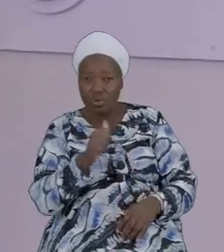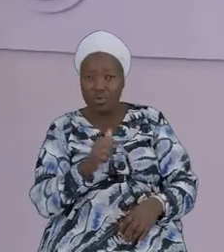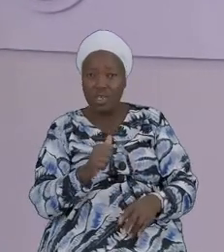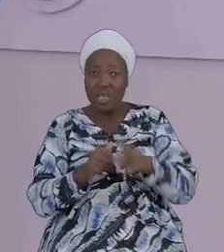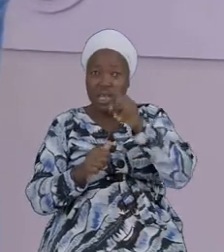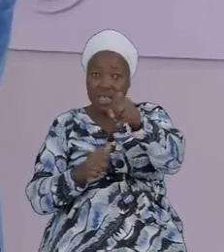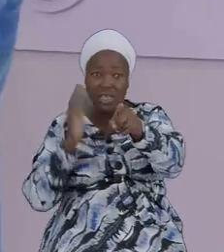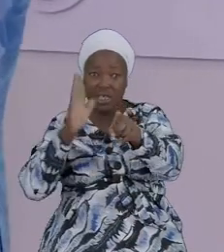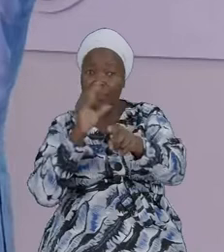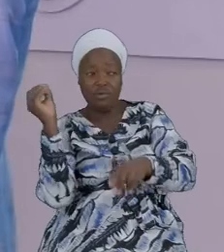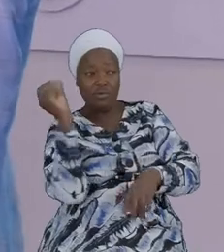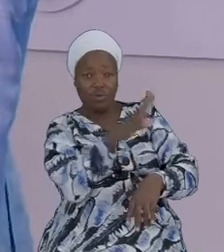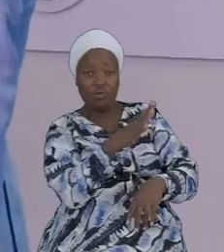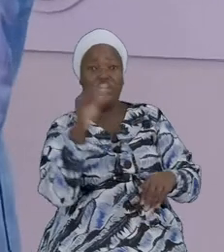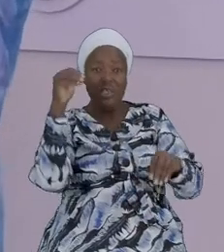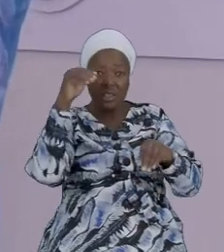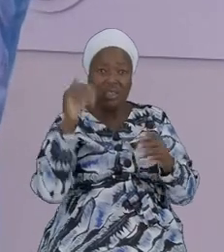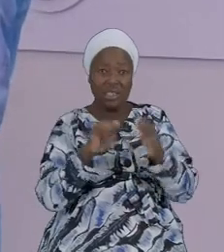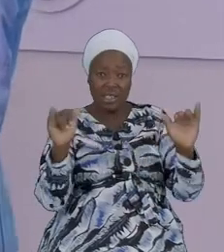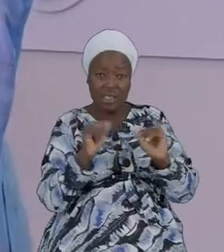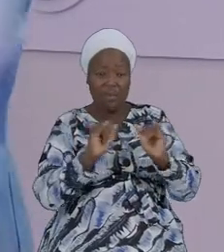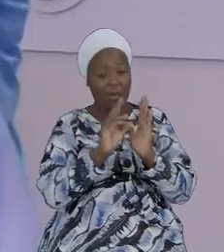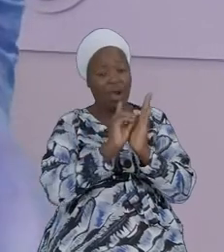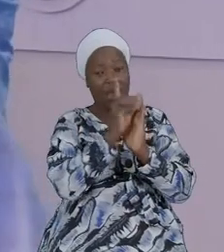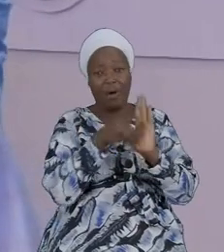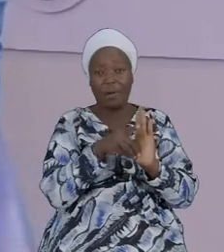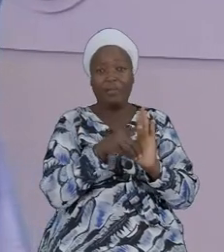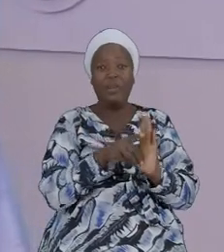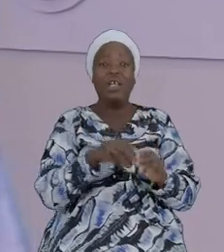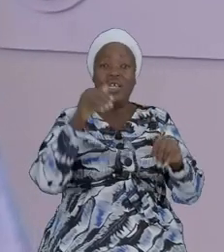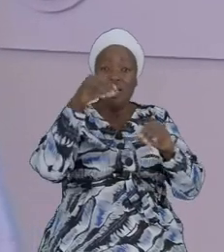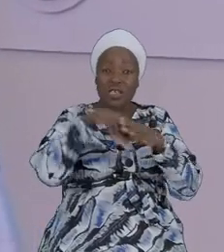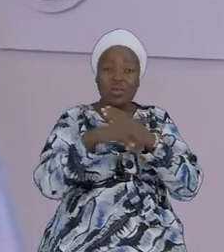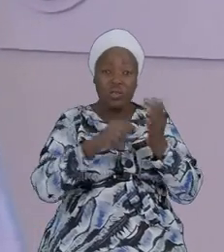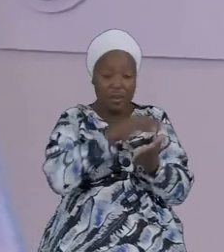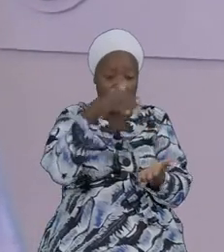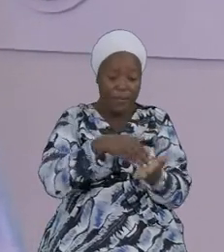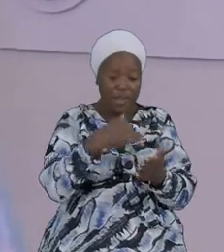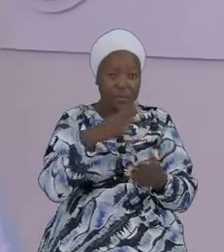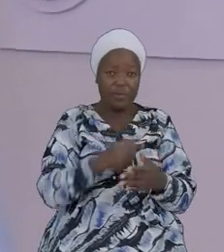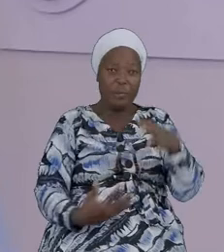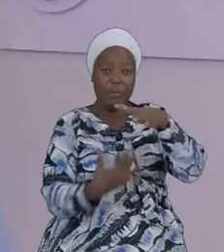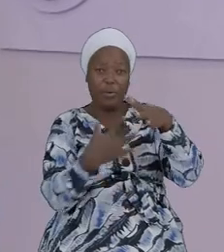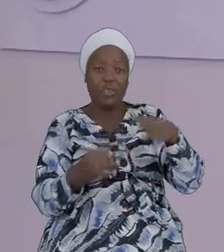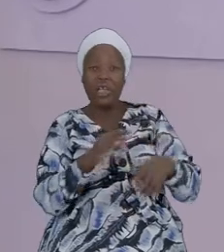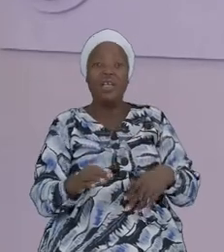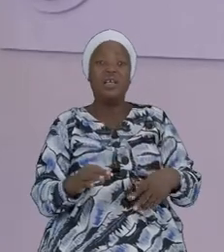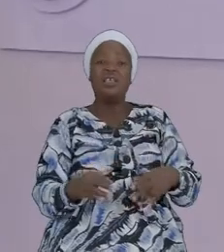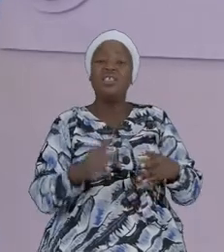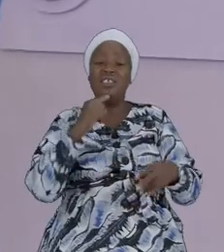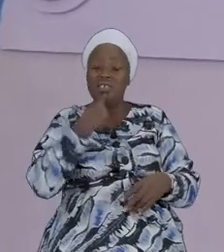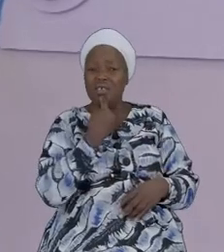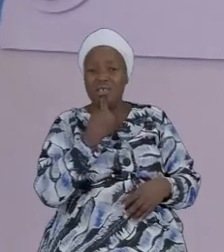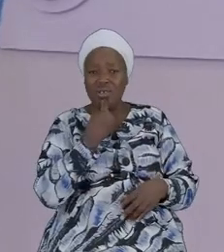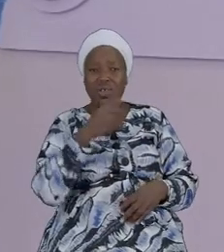be cast the same hour into the midst of a burning fiery